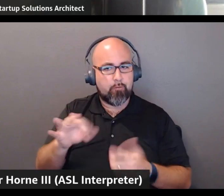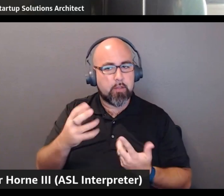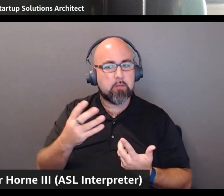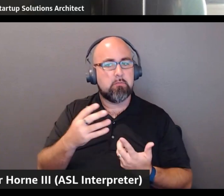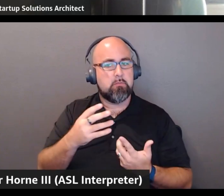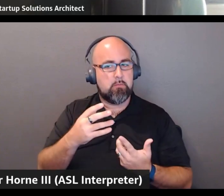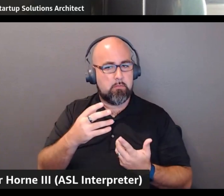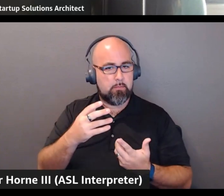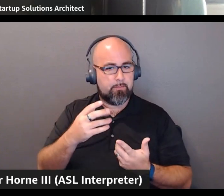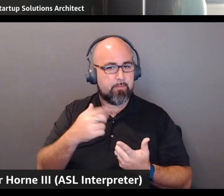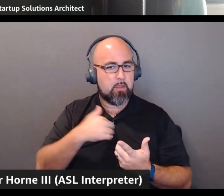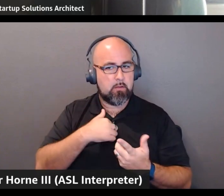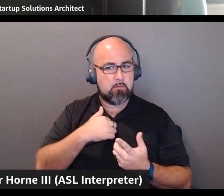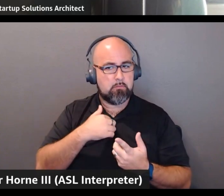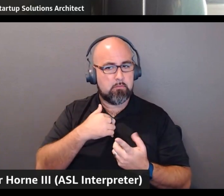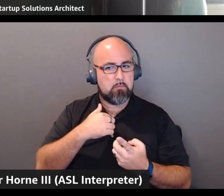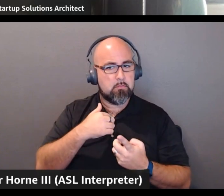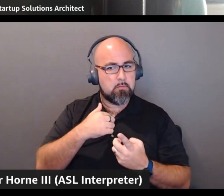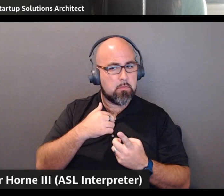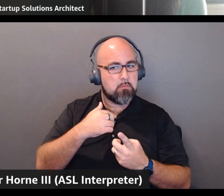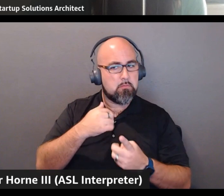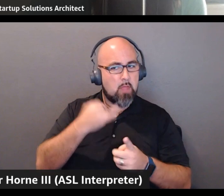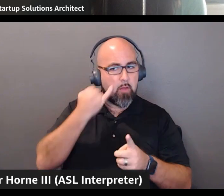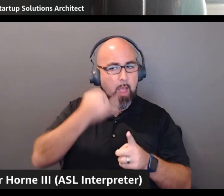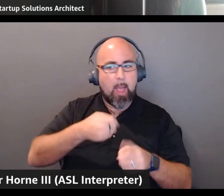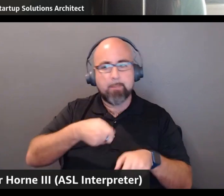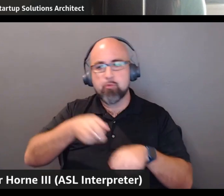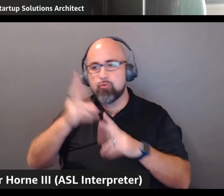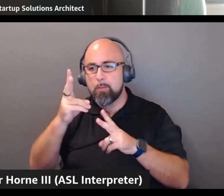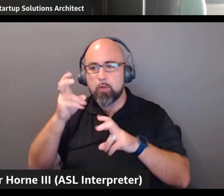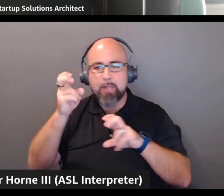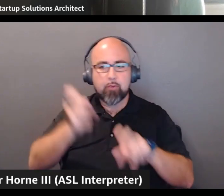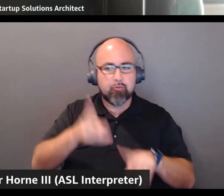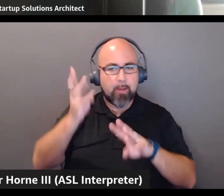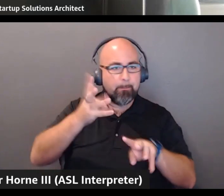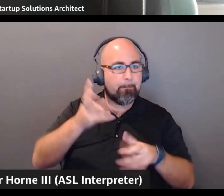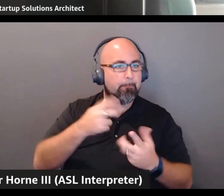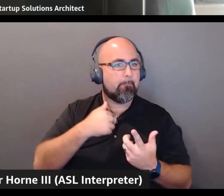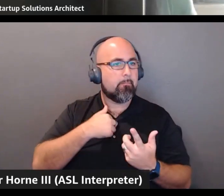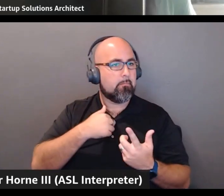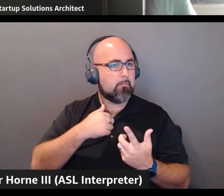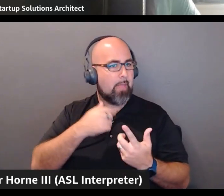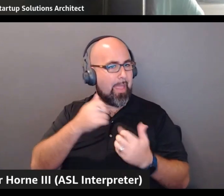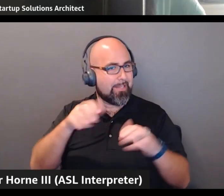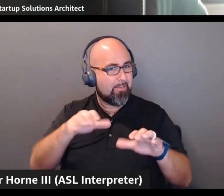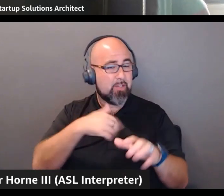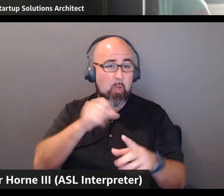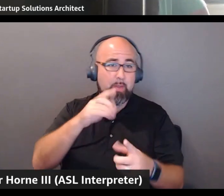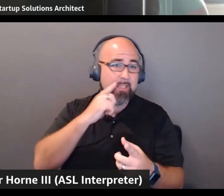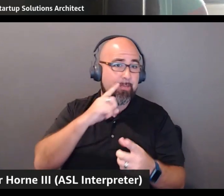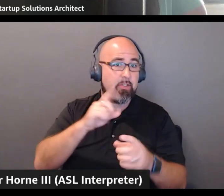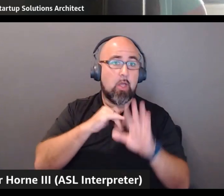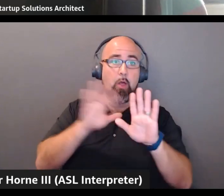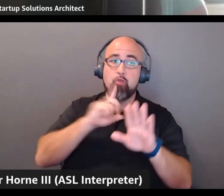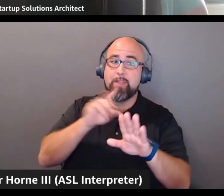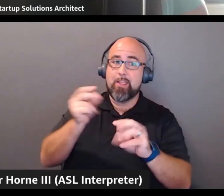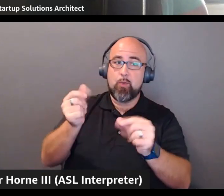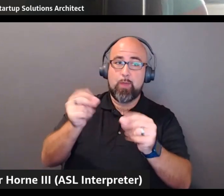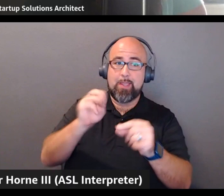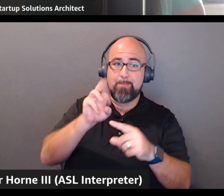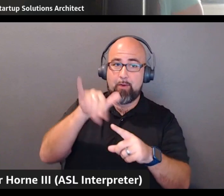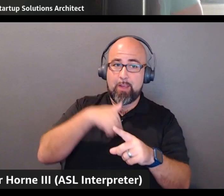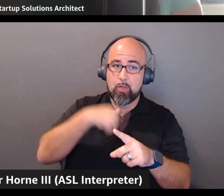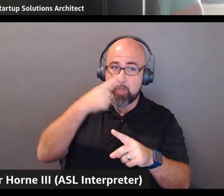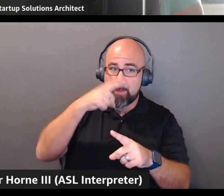be able to perform upstream or a downstream activity based off of these events. So it's making it easy. Really quick, Mary, sorry. Can I